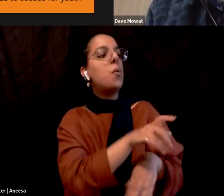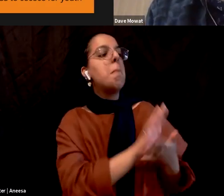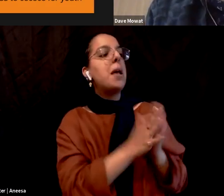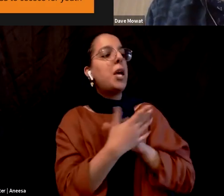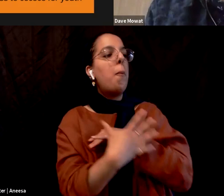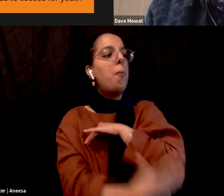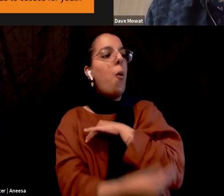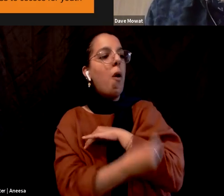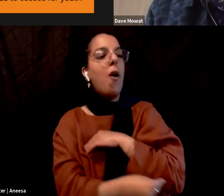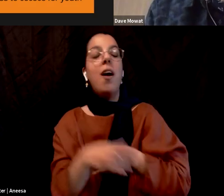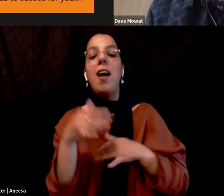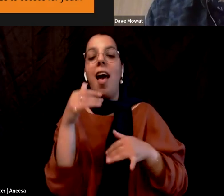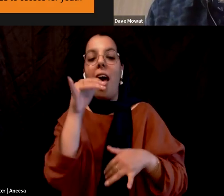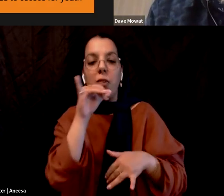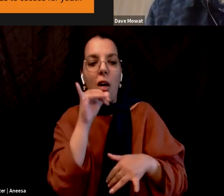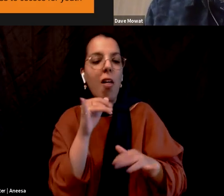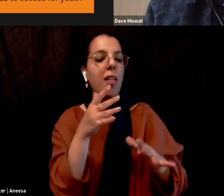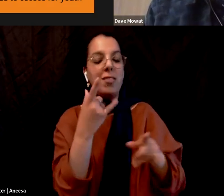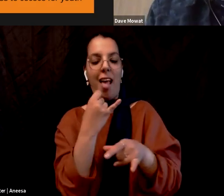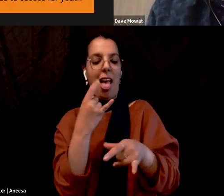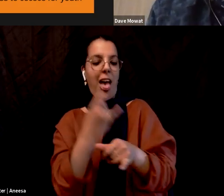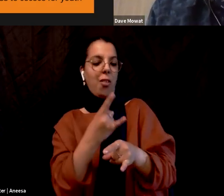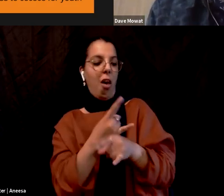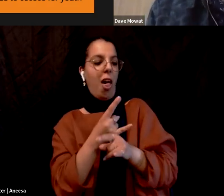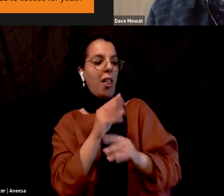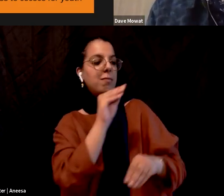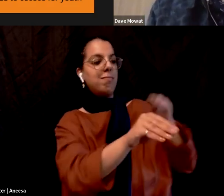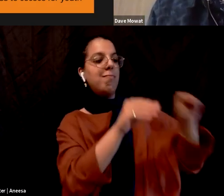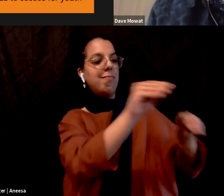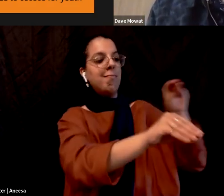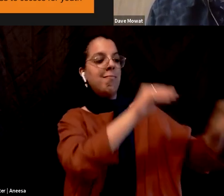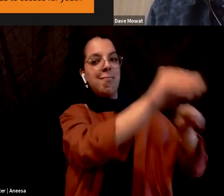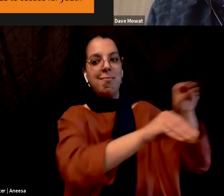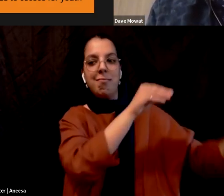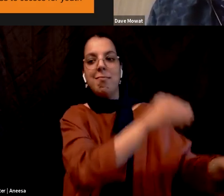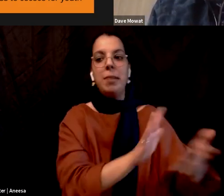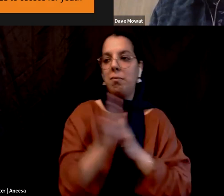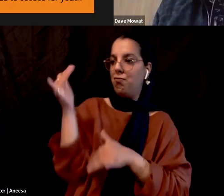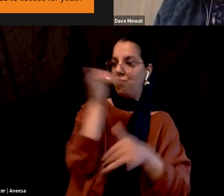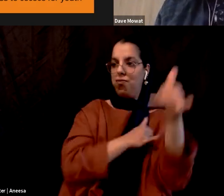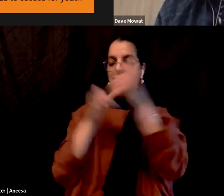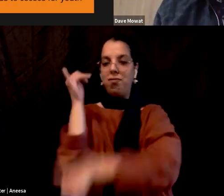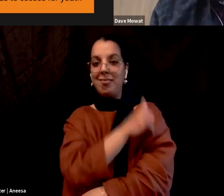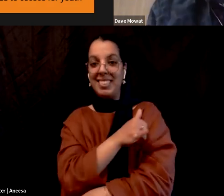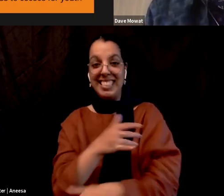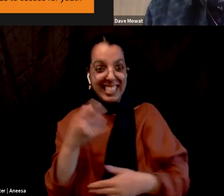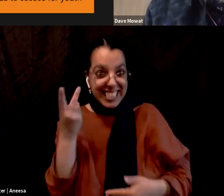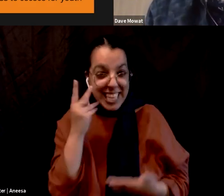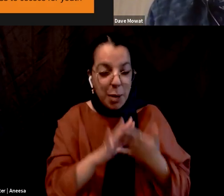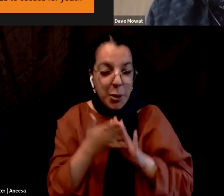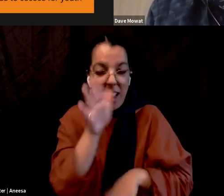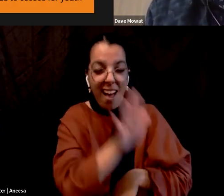flood alcohol into their communities? It's no different than today. There's communities in all over the place that